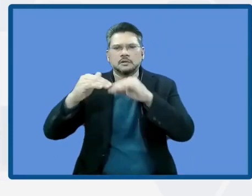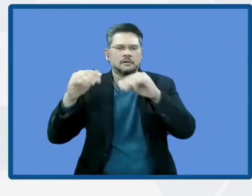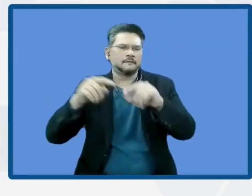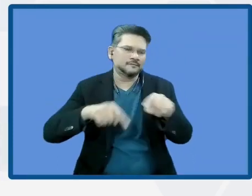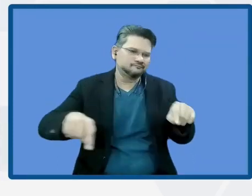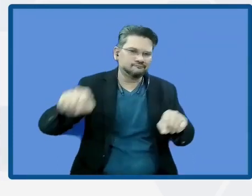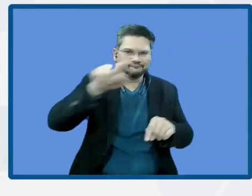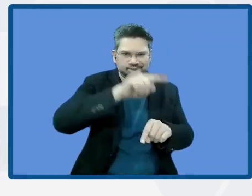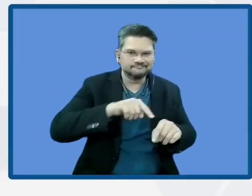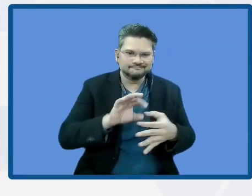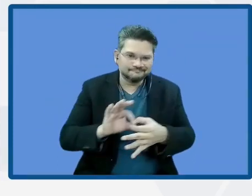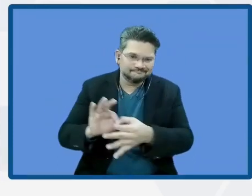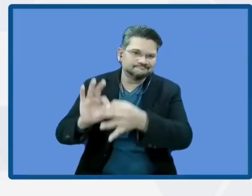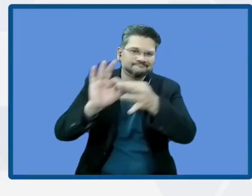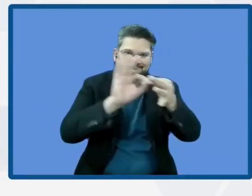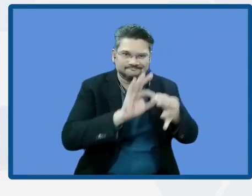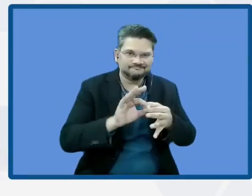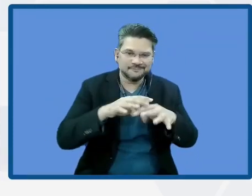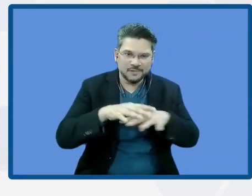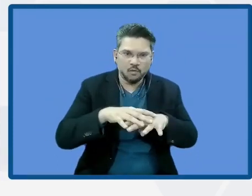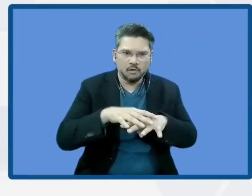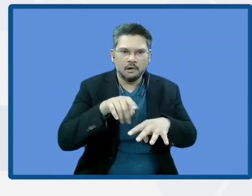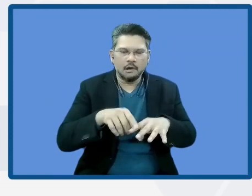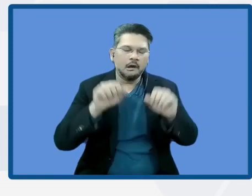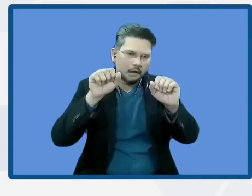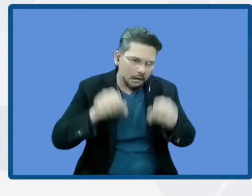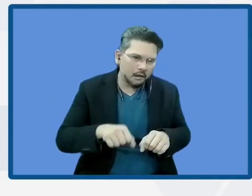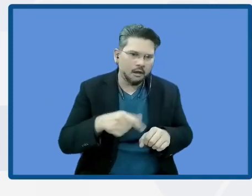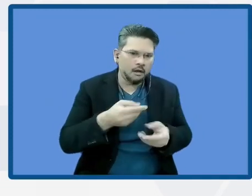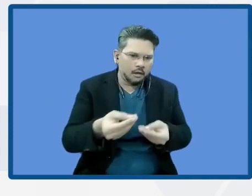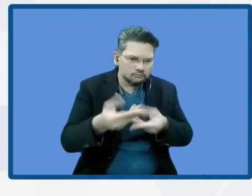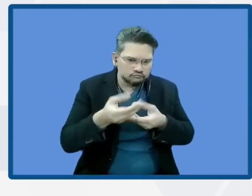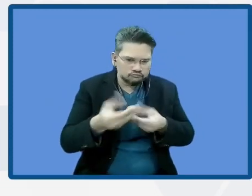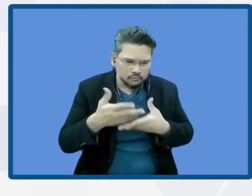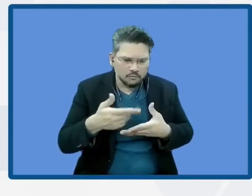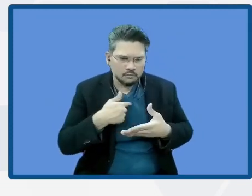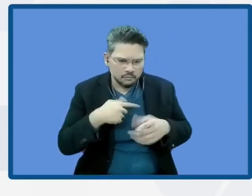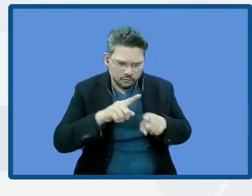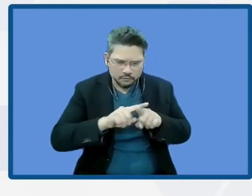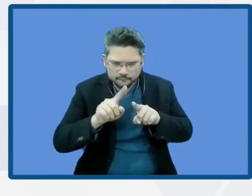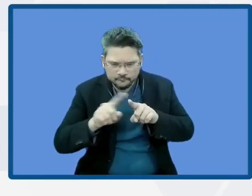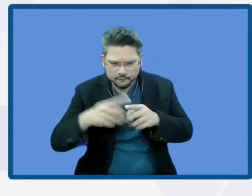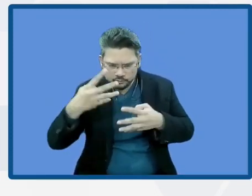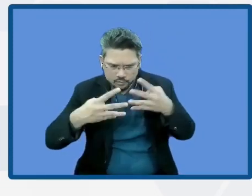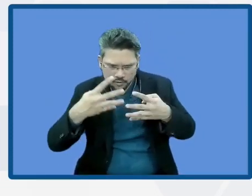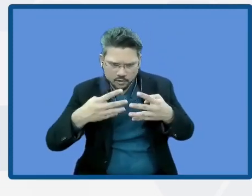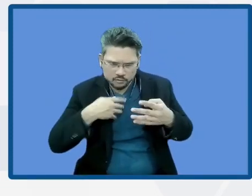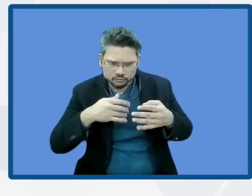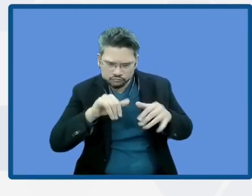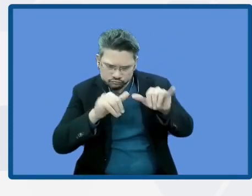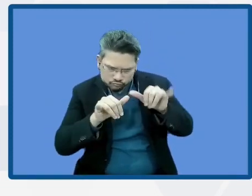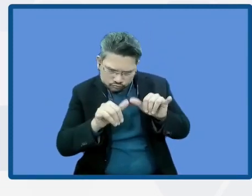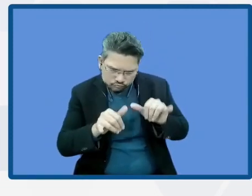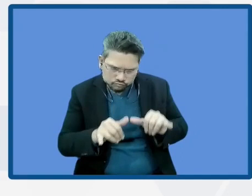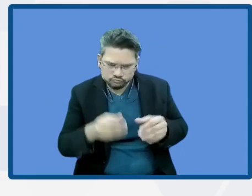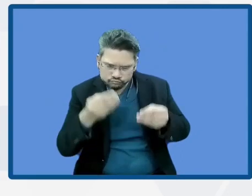us to assess how efficient these mathematical systems are